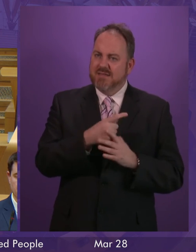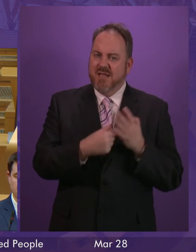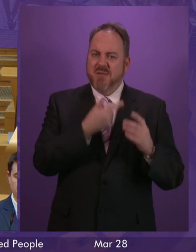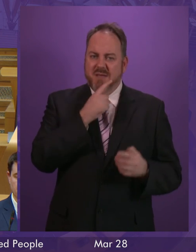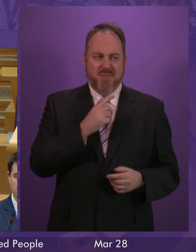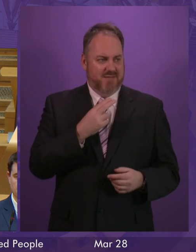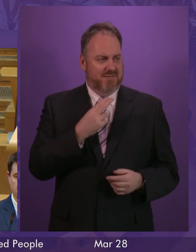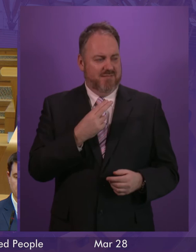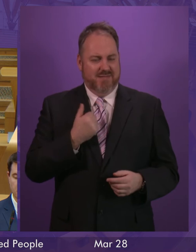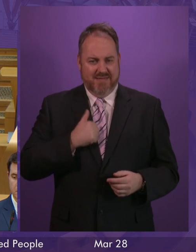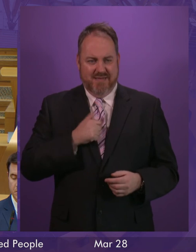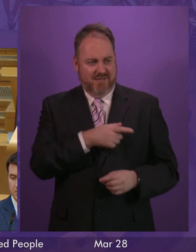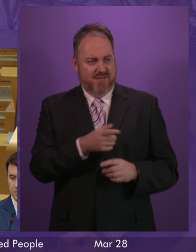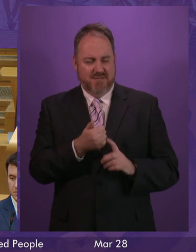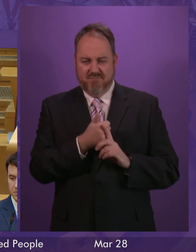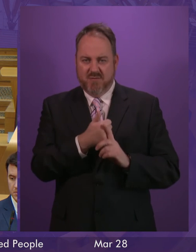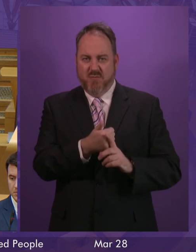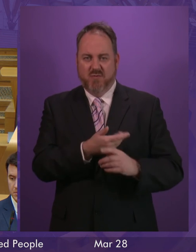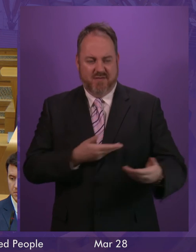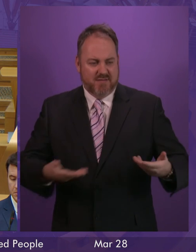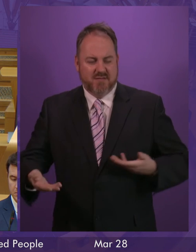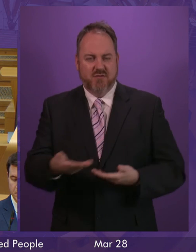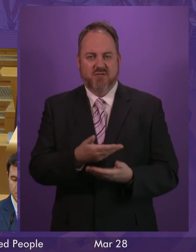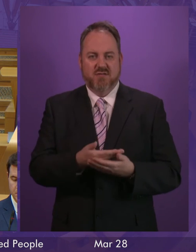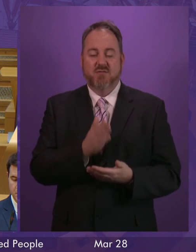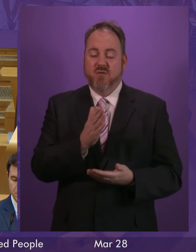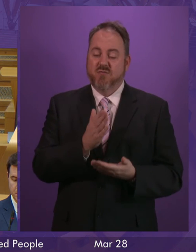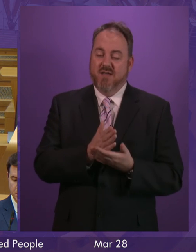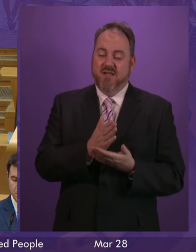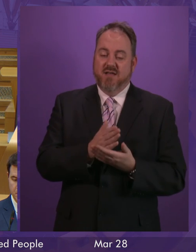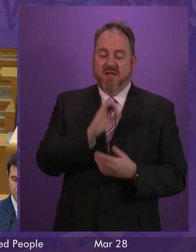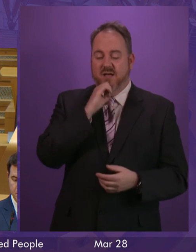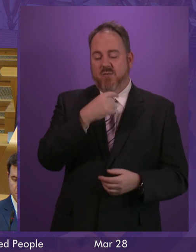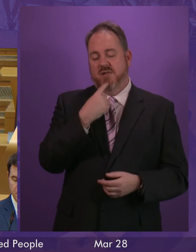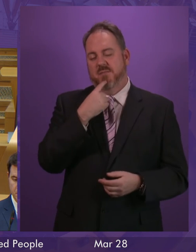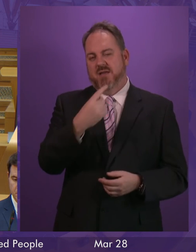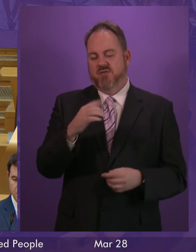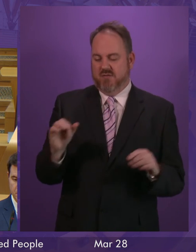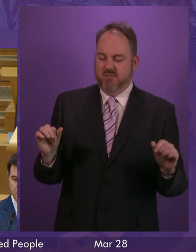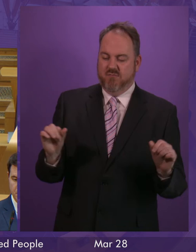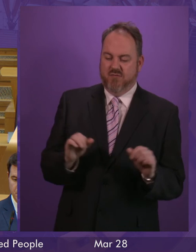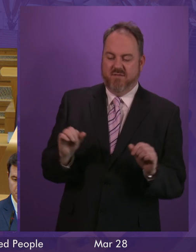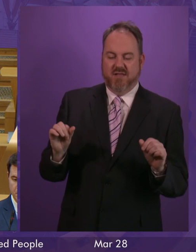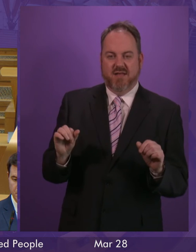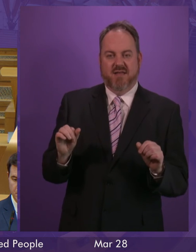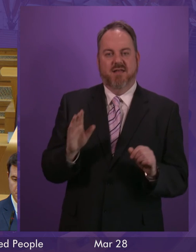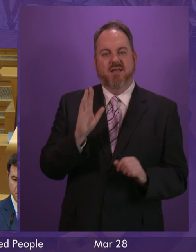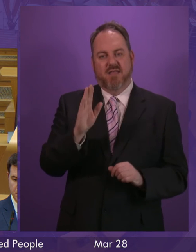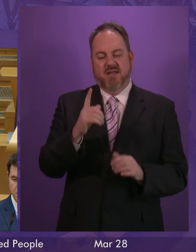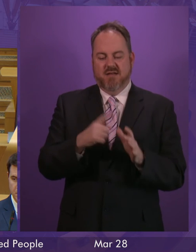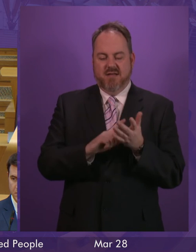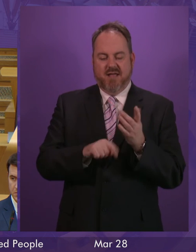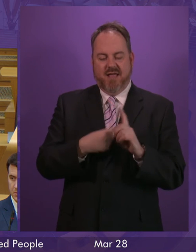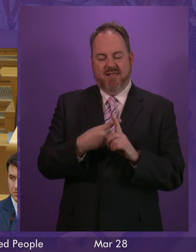So just commenting on some of the other issues raised, I would just like to briefly mention the comments made by Alex Cole-Hamilton. And I think,